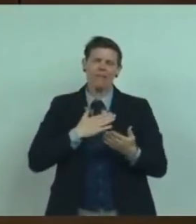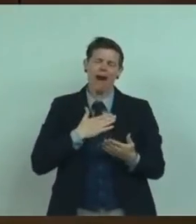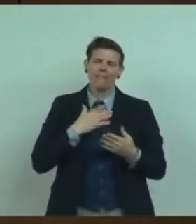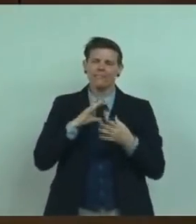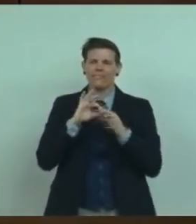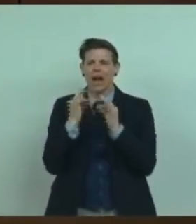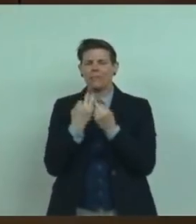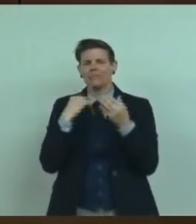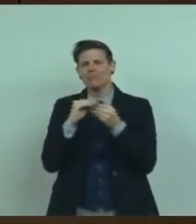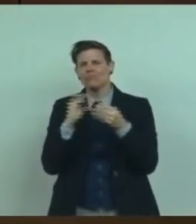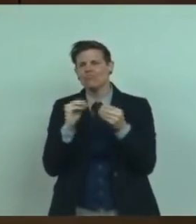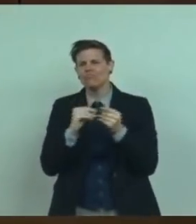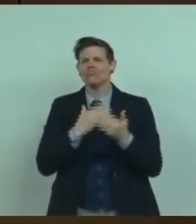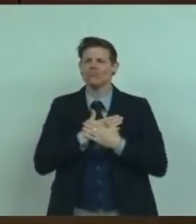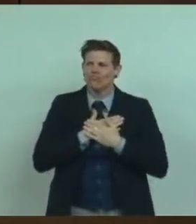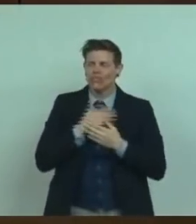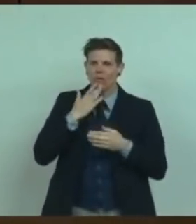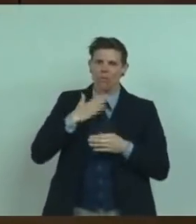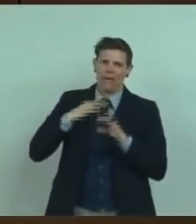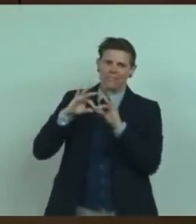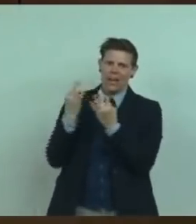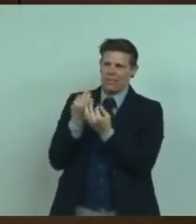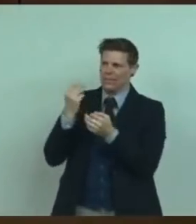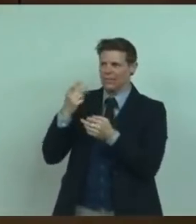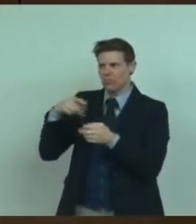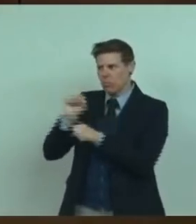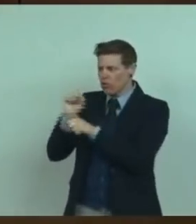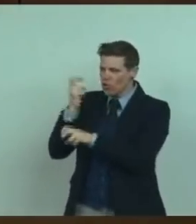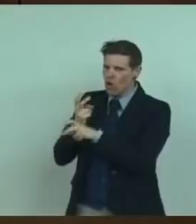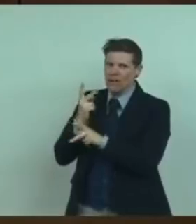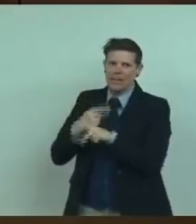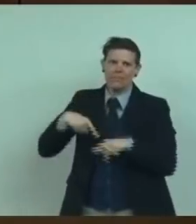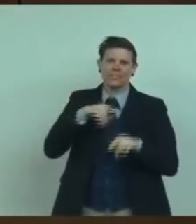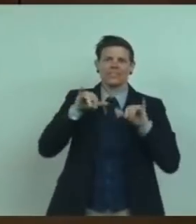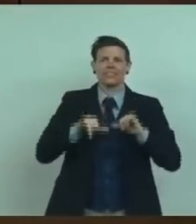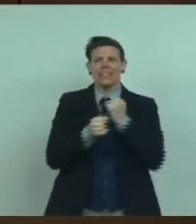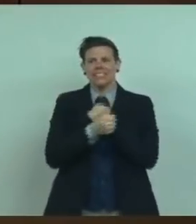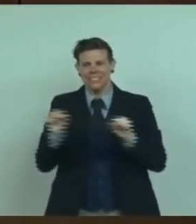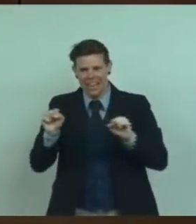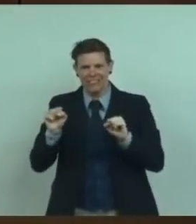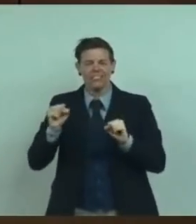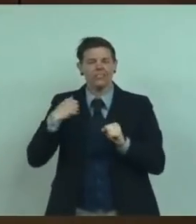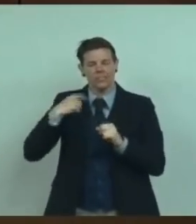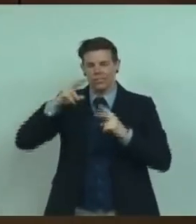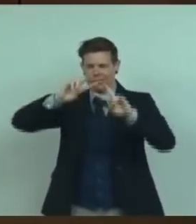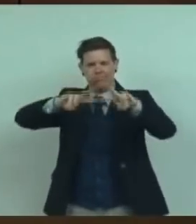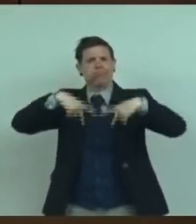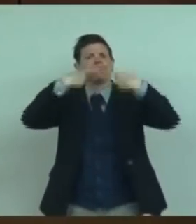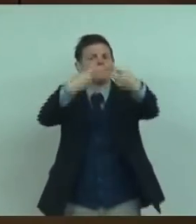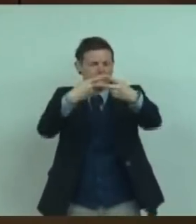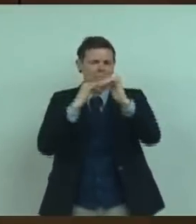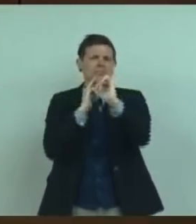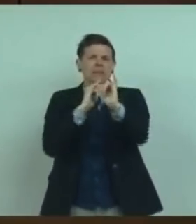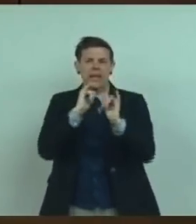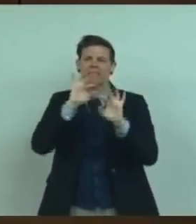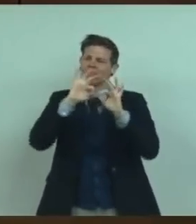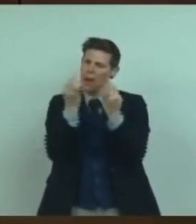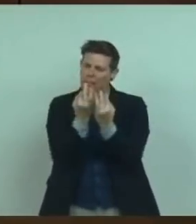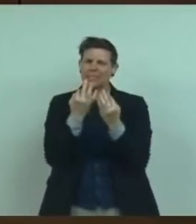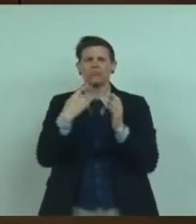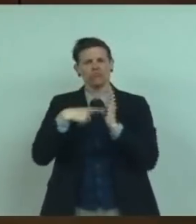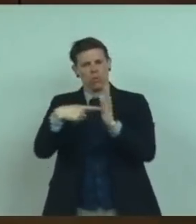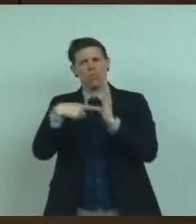keep us safe, and we're doing the same for you, and we try very hard to lead by example. And haven't seen my children or